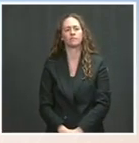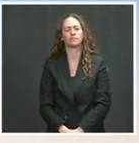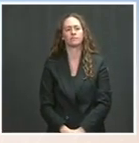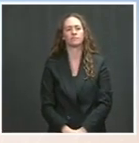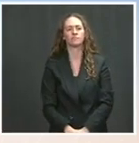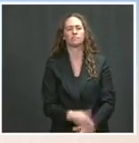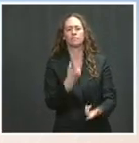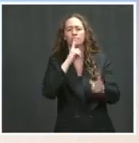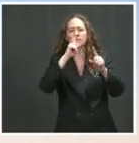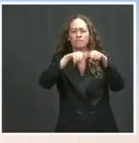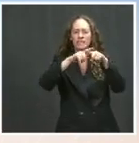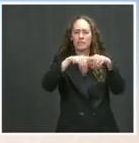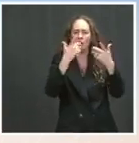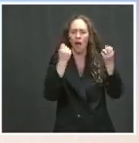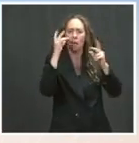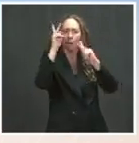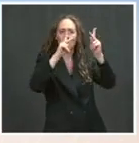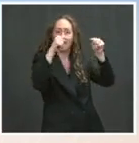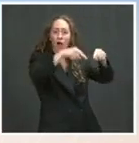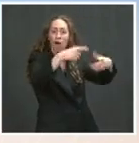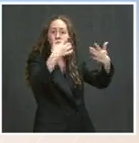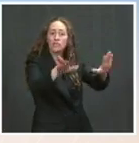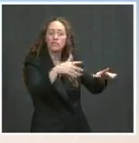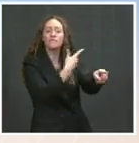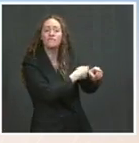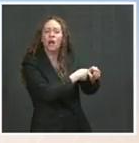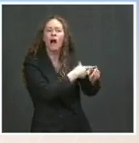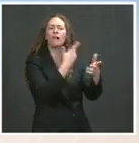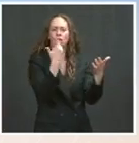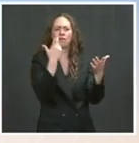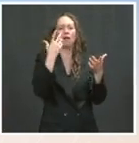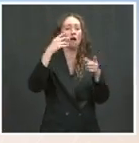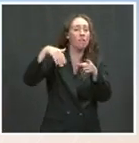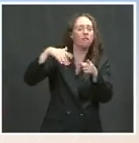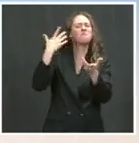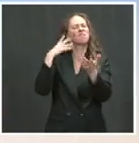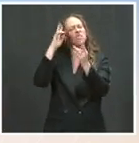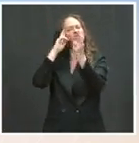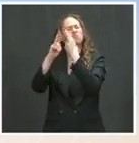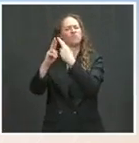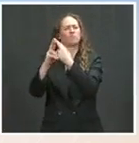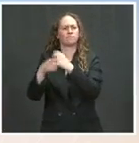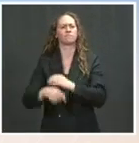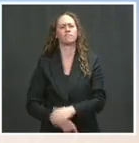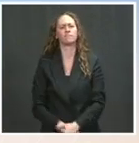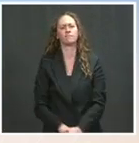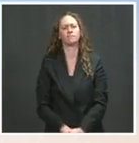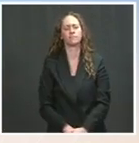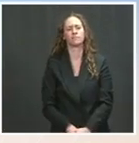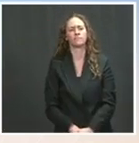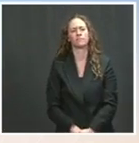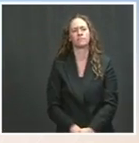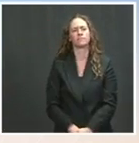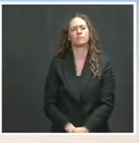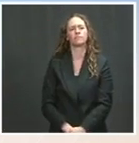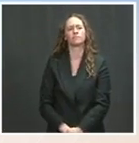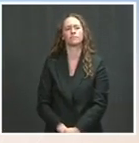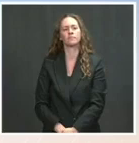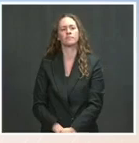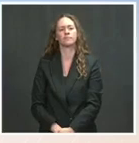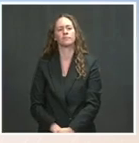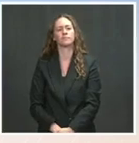each community. So we certainly respect and value that, but it is still our view is that that science is the North